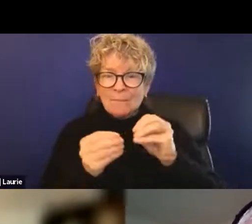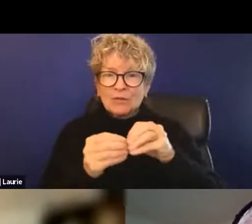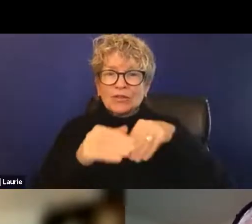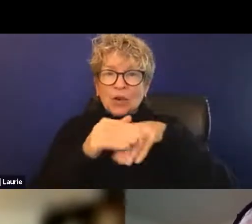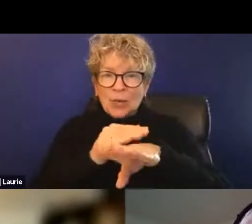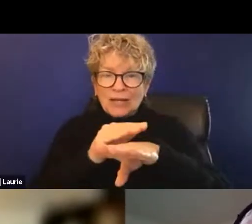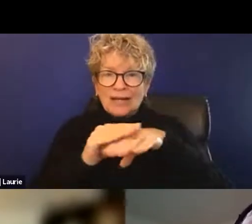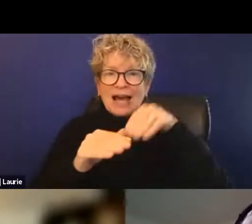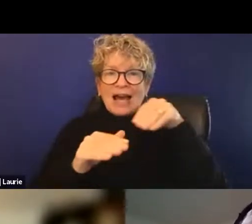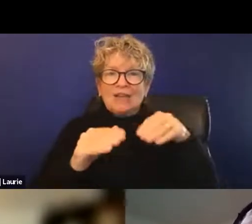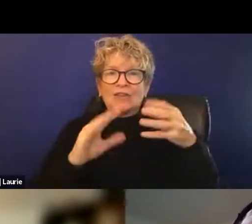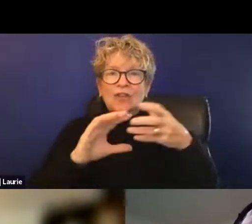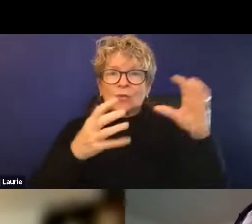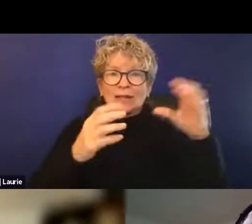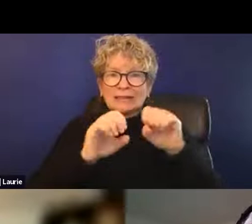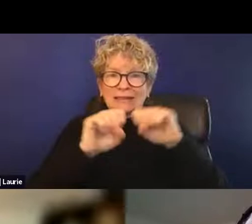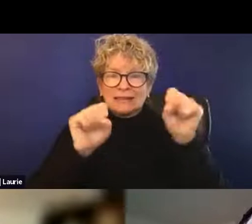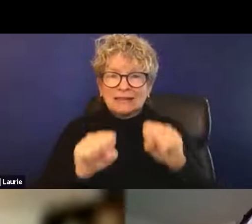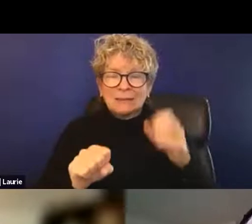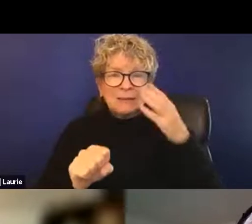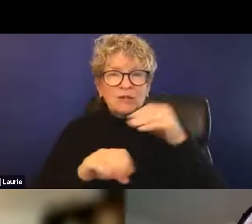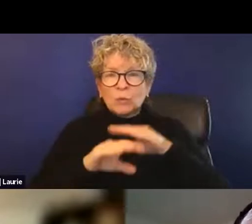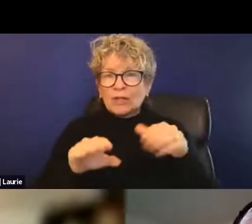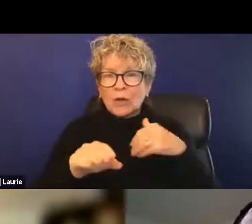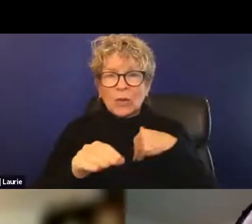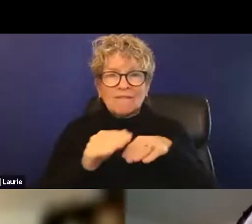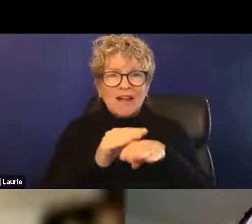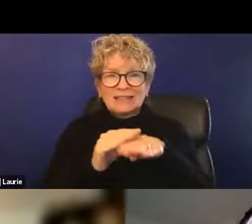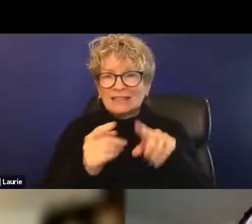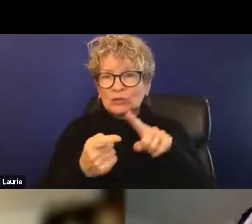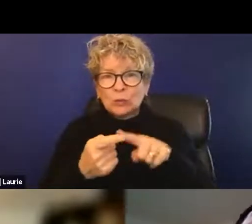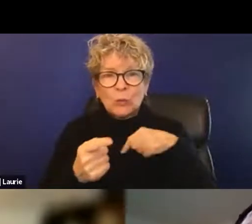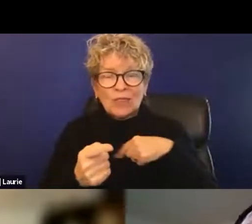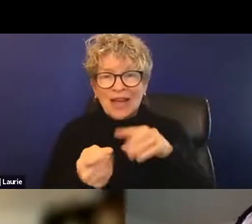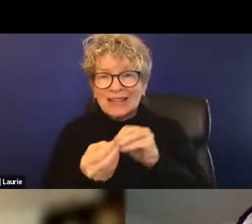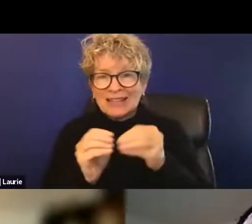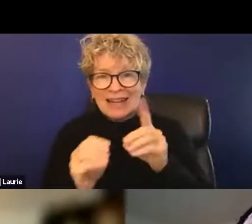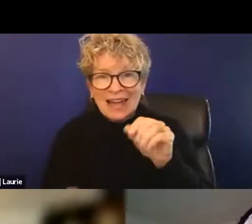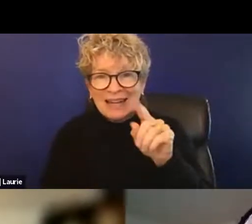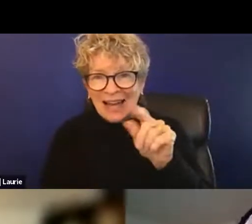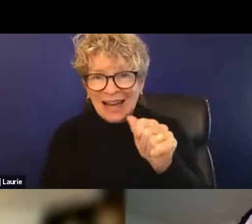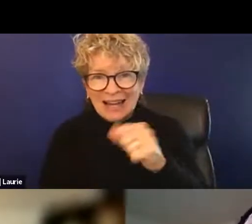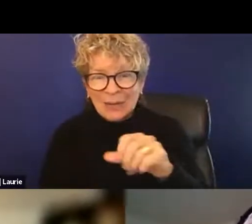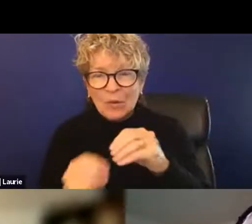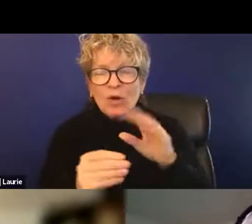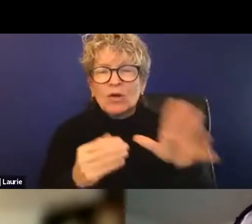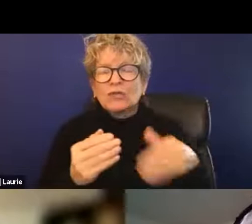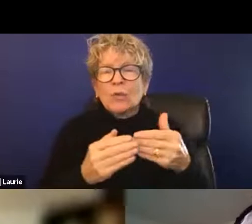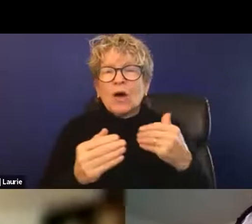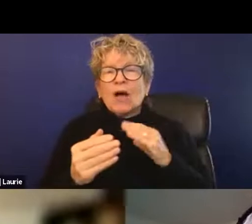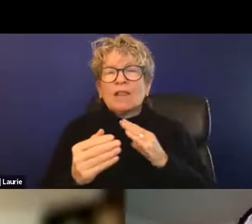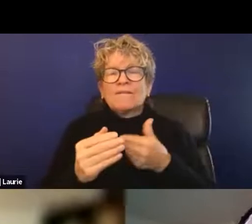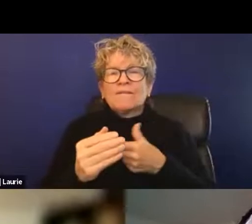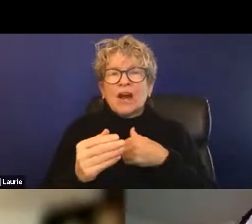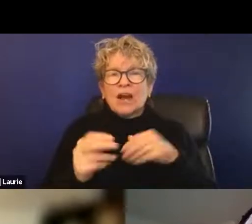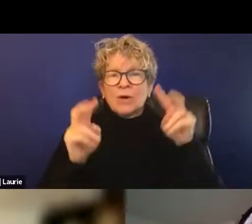no longer have access to the Medicaid data. So all the issues that we've been raising, I think, get reinforced in this